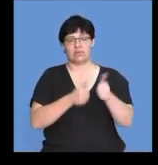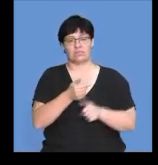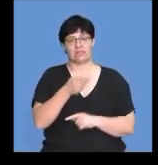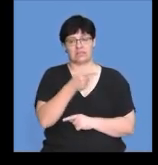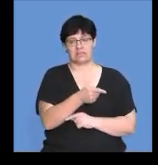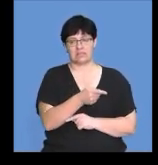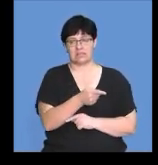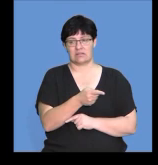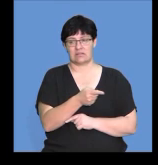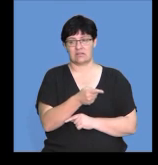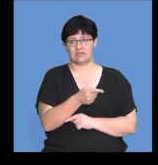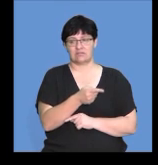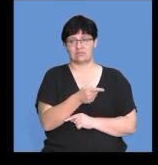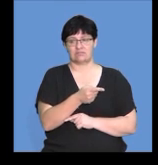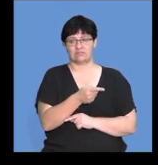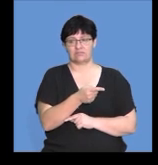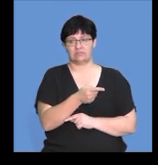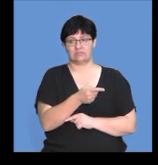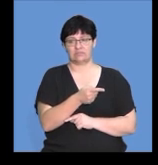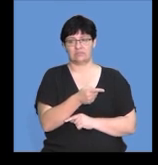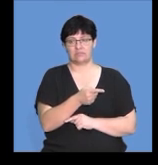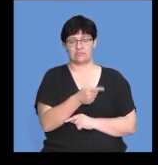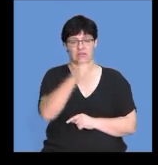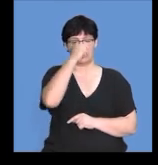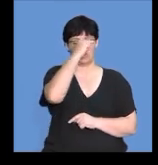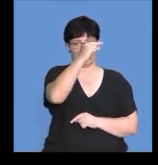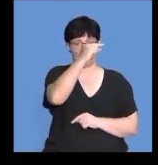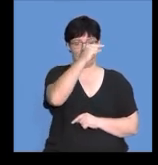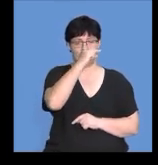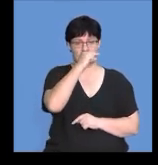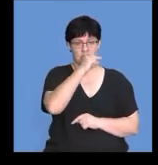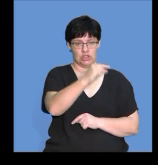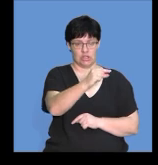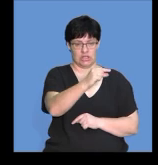here that codes for, let's go, G,